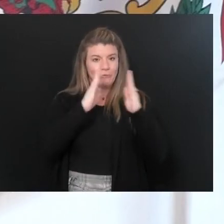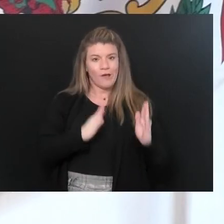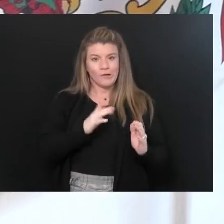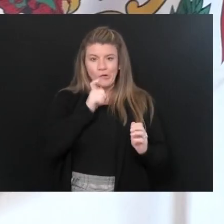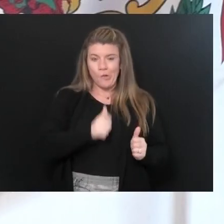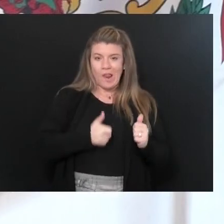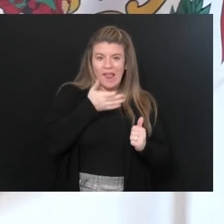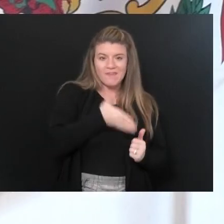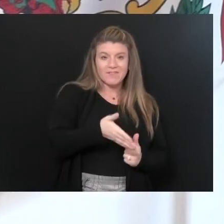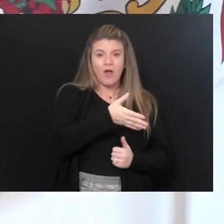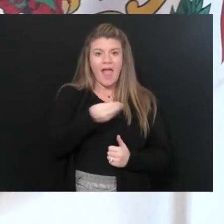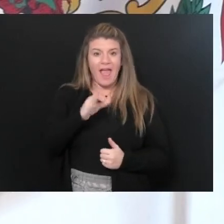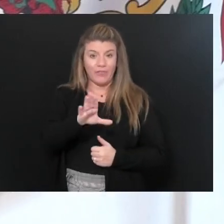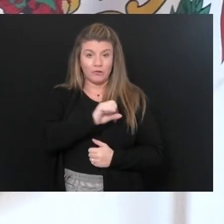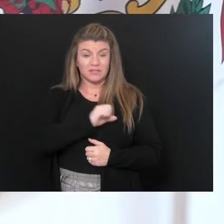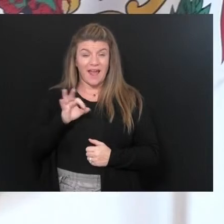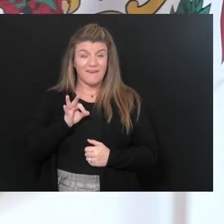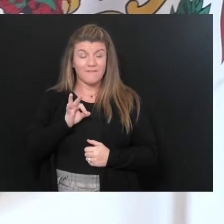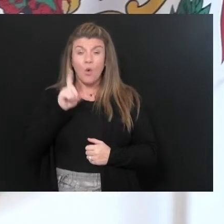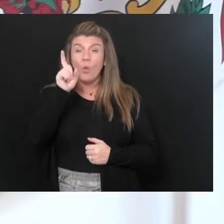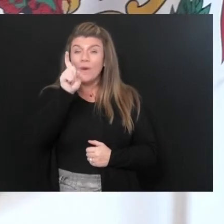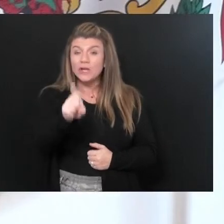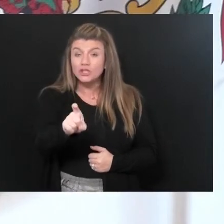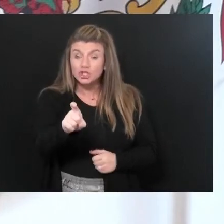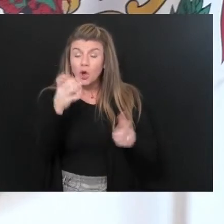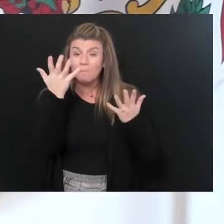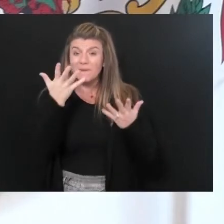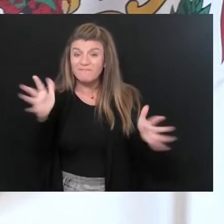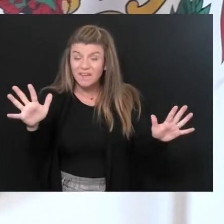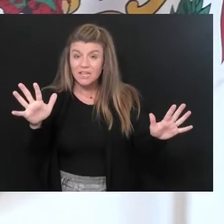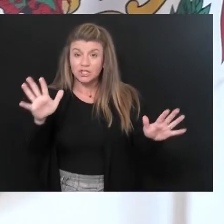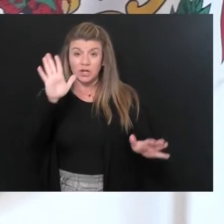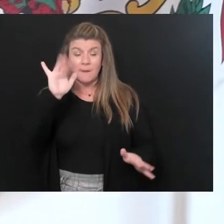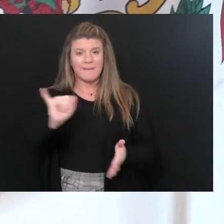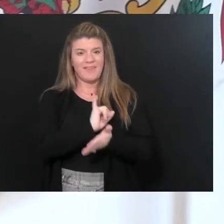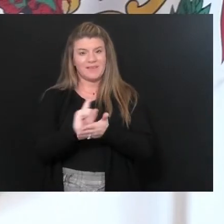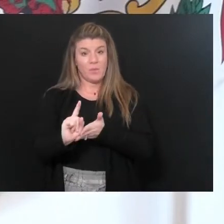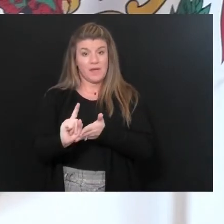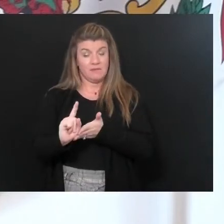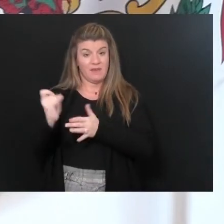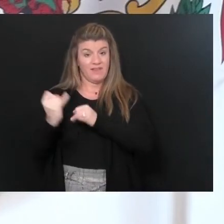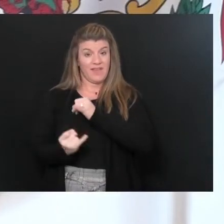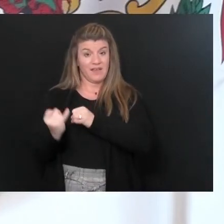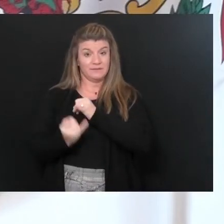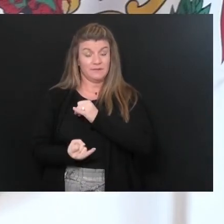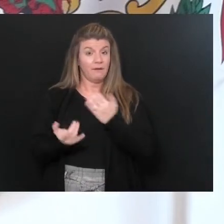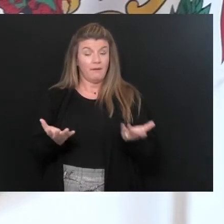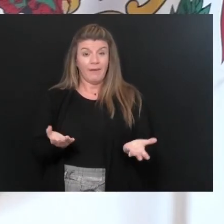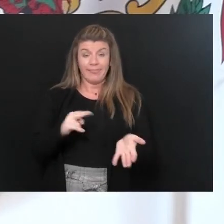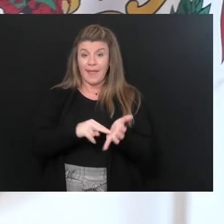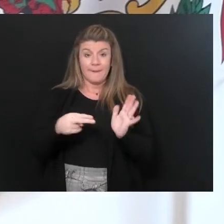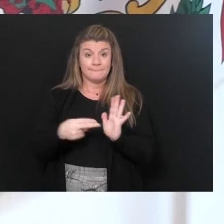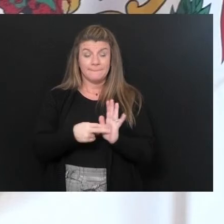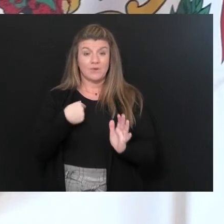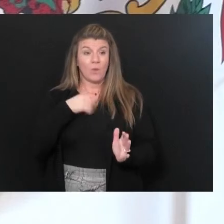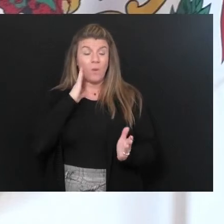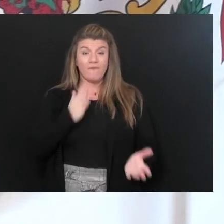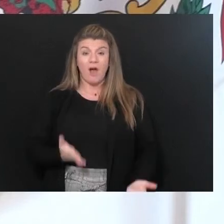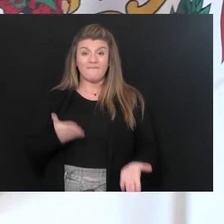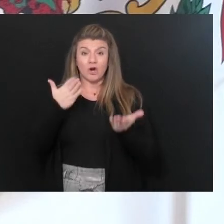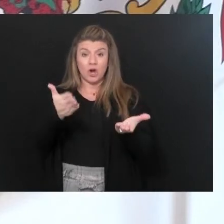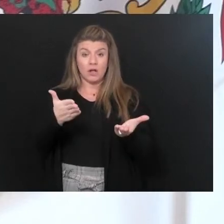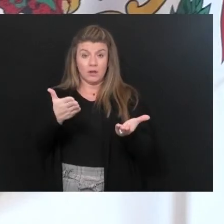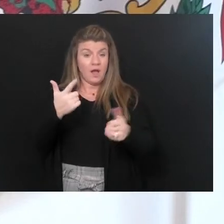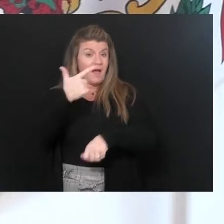staff. We should be complete by the end of this week, and that means we will have offered